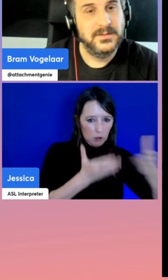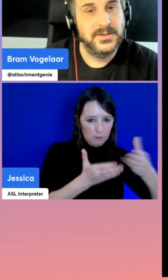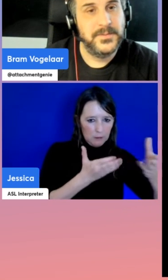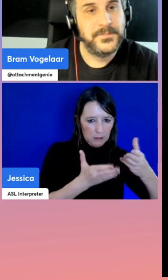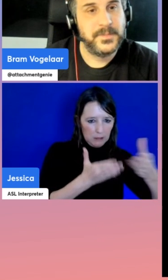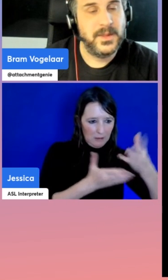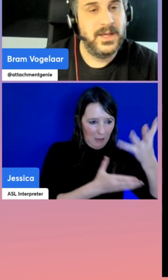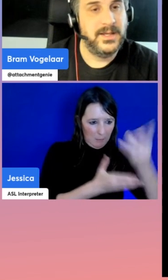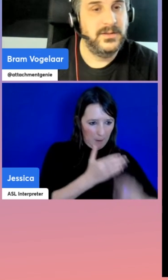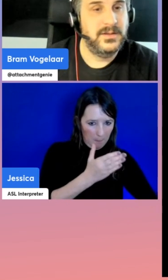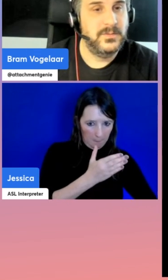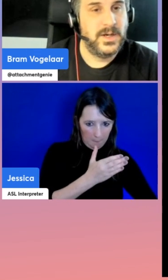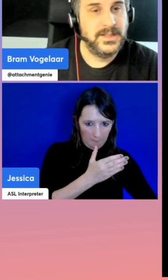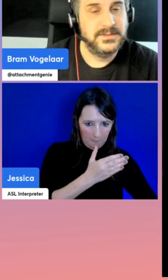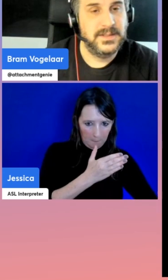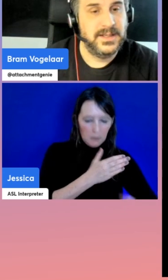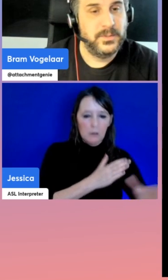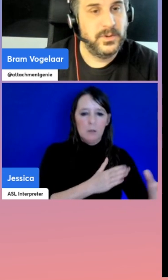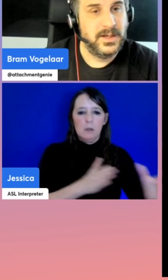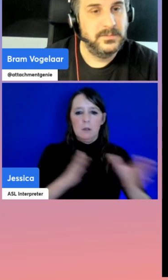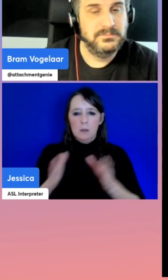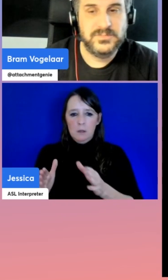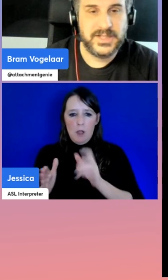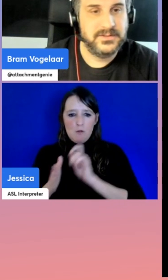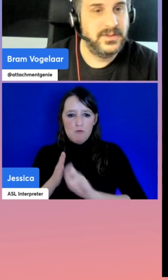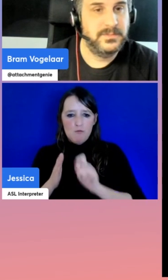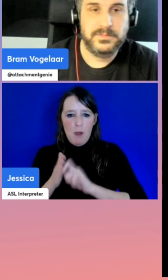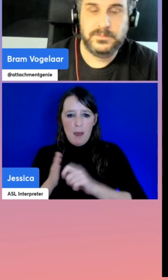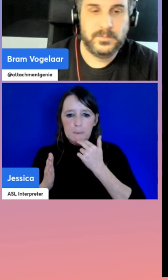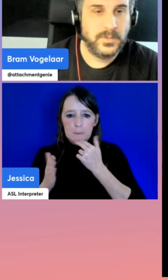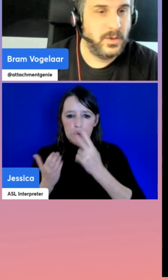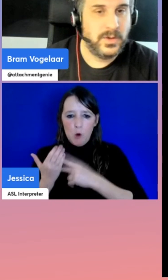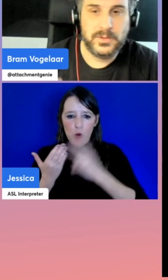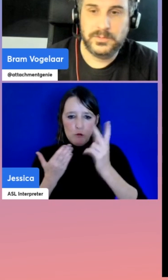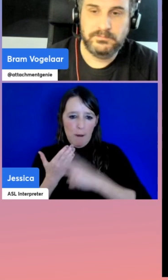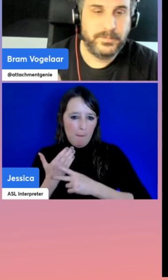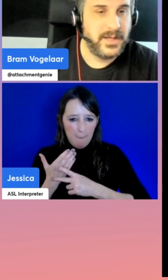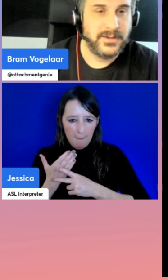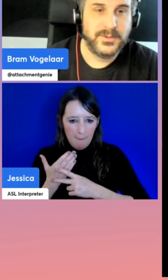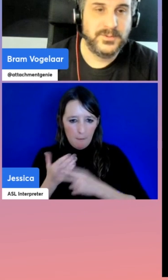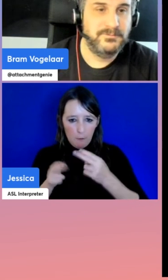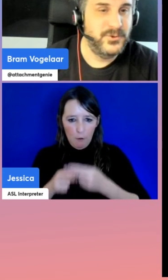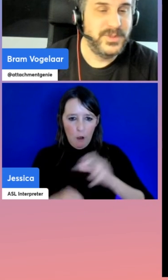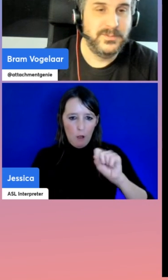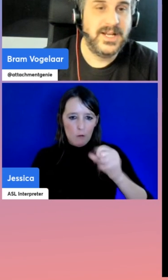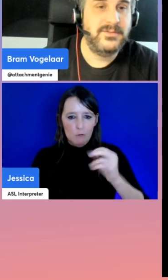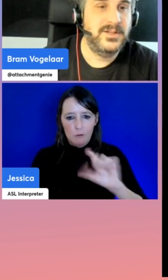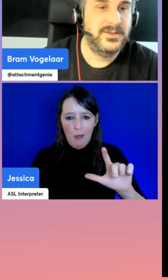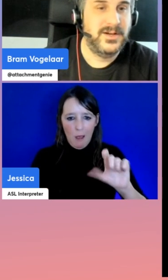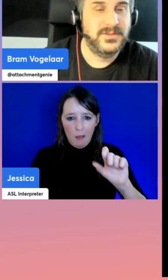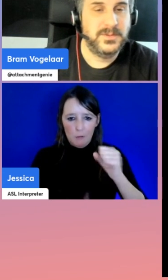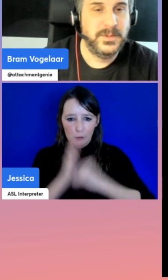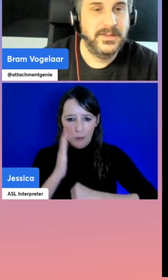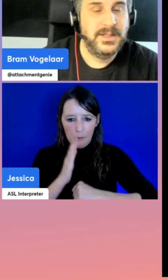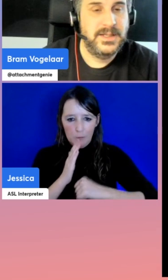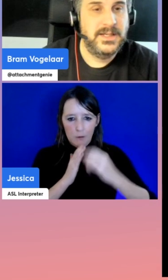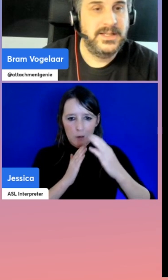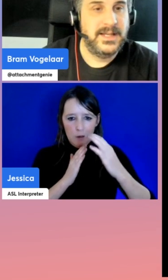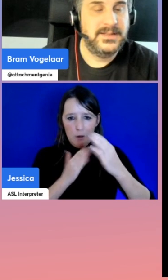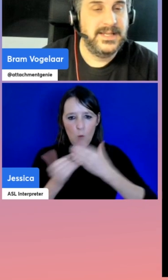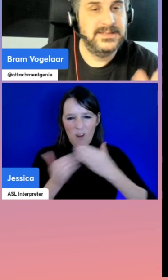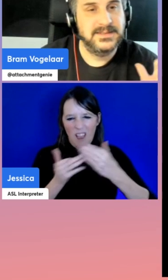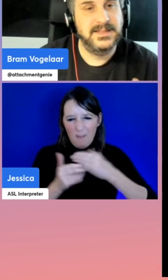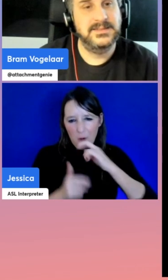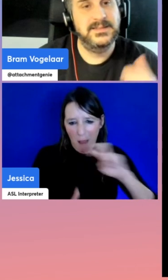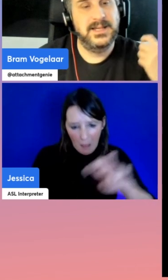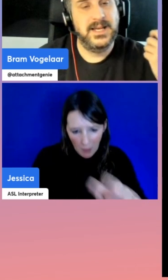away, and you can write a little program, shell script, Go code, Python code, Ruby, whatever you're comfortable with,